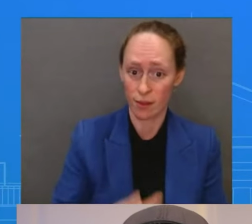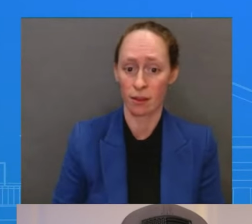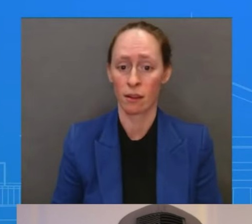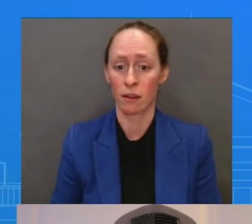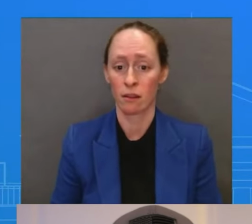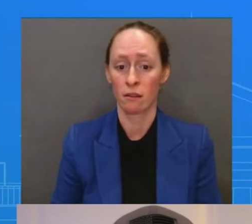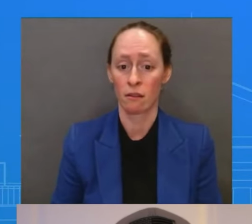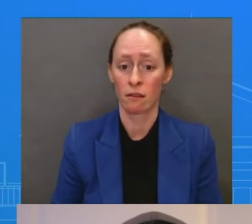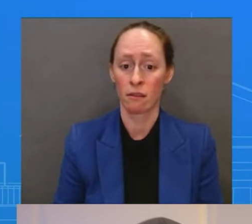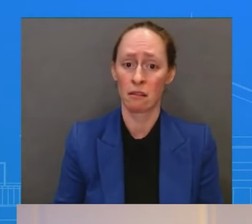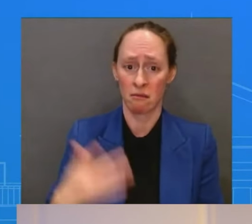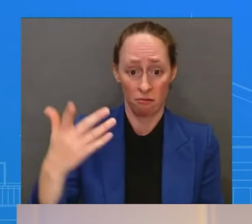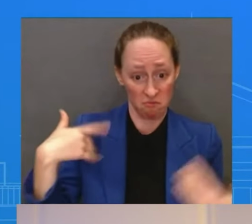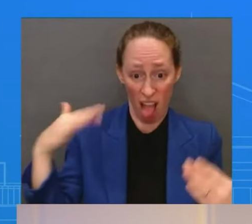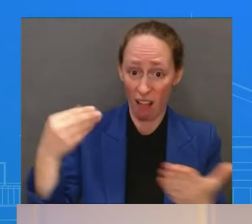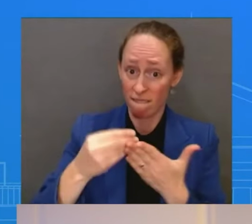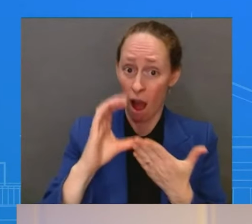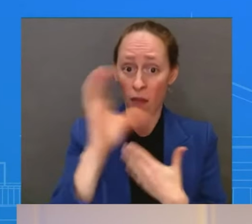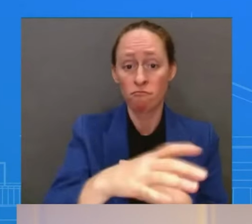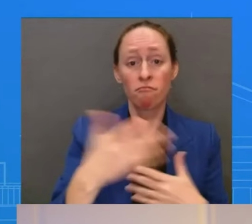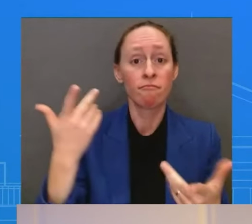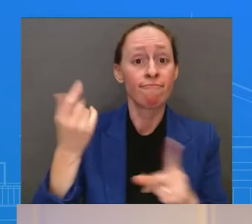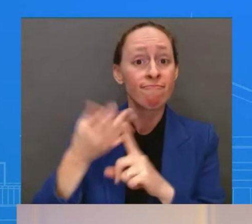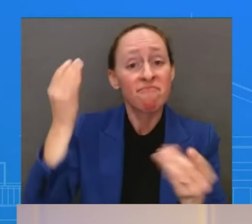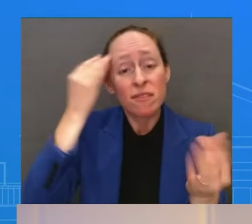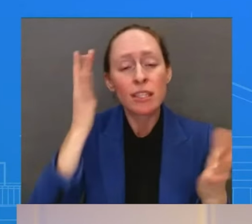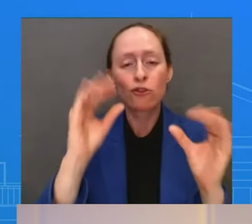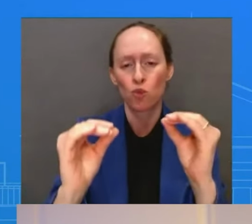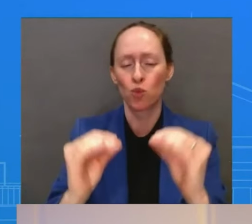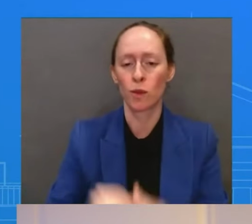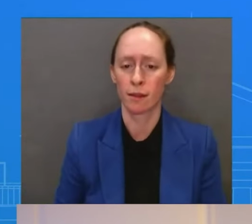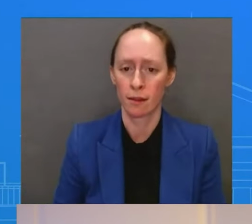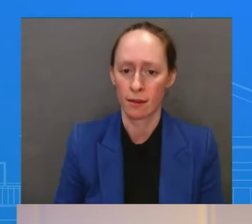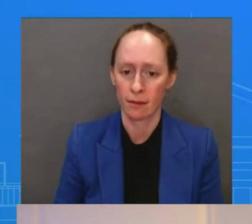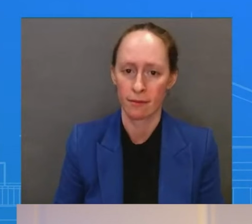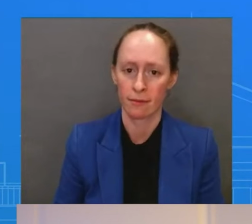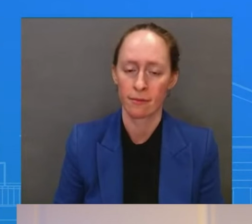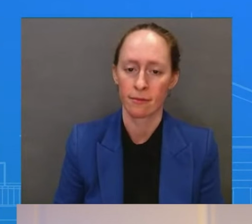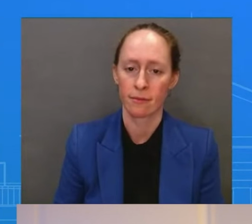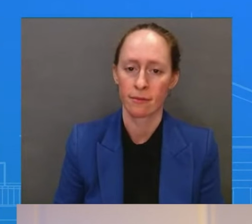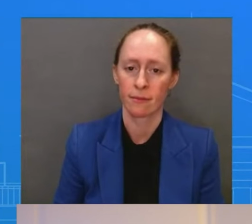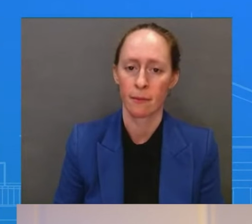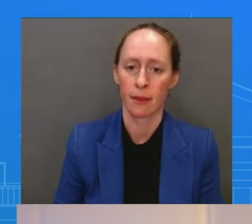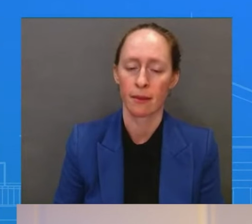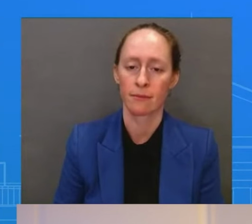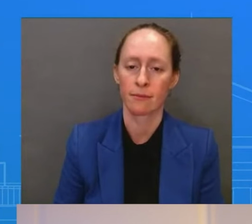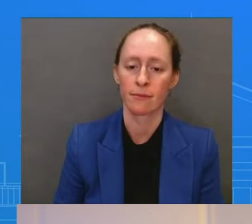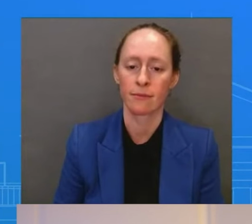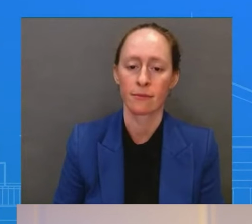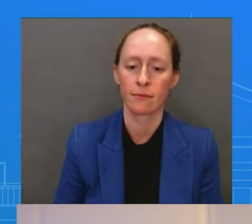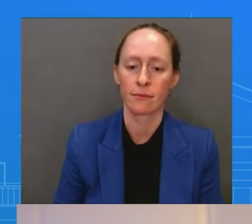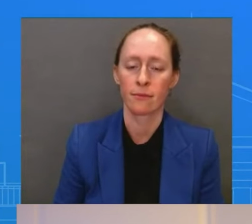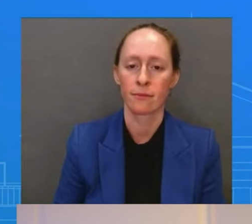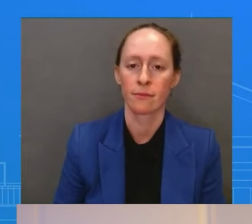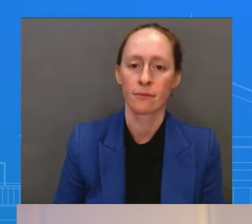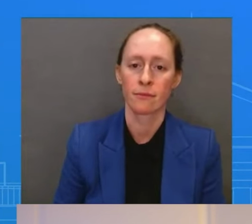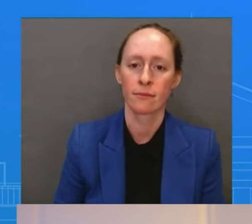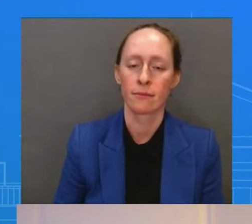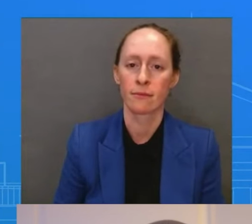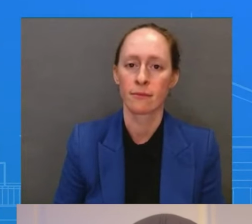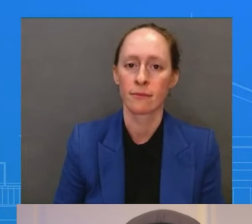provide today. Was the decision to reach a quiet understanding with Qatar about whether or not it would